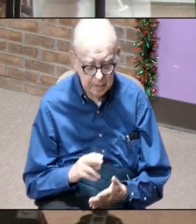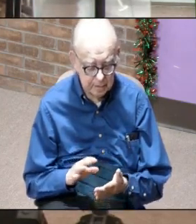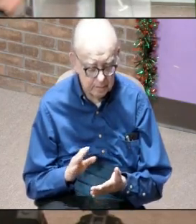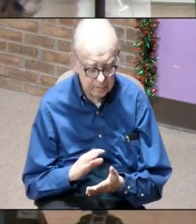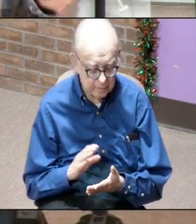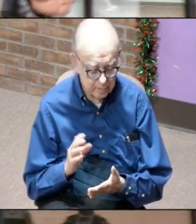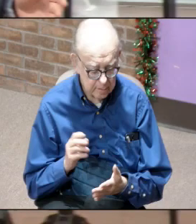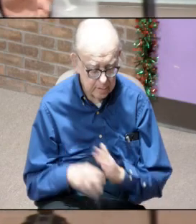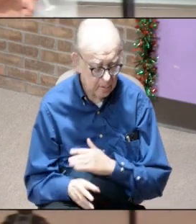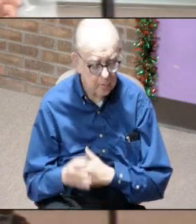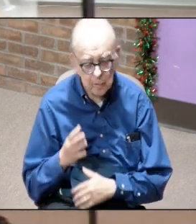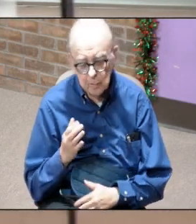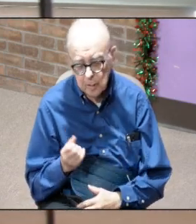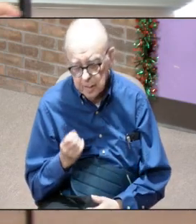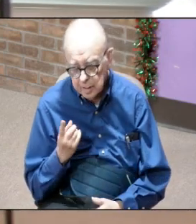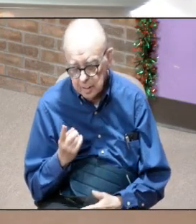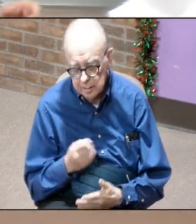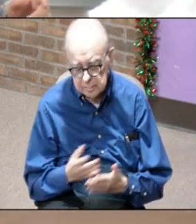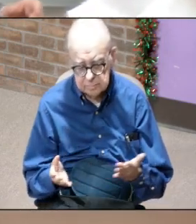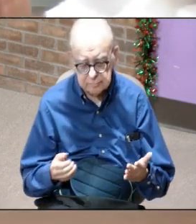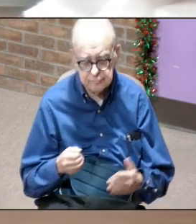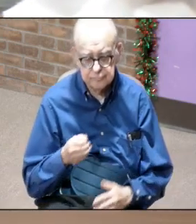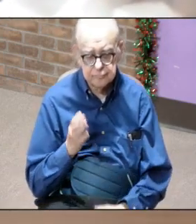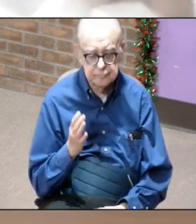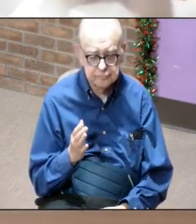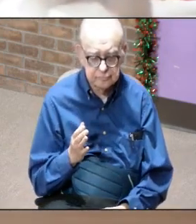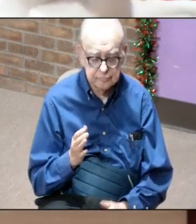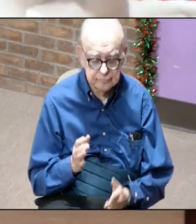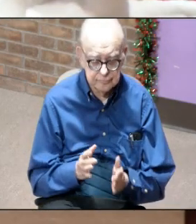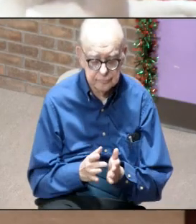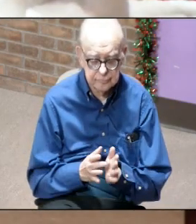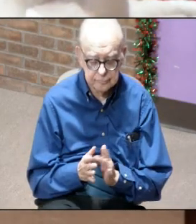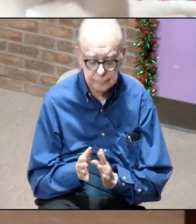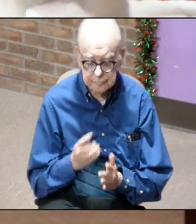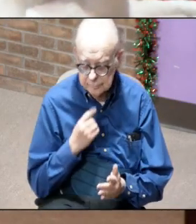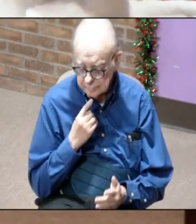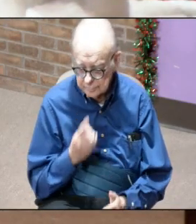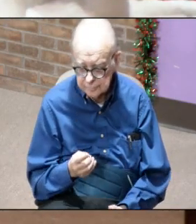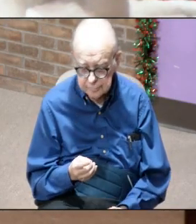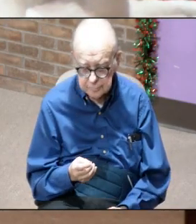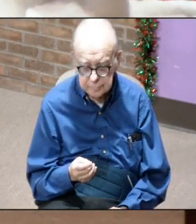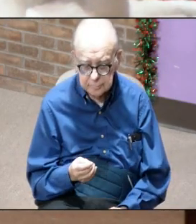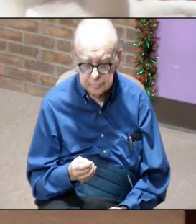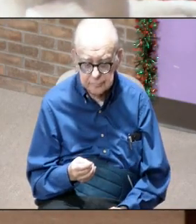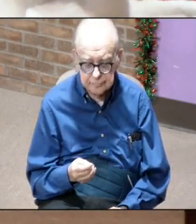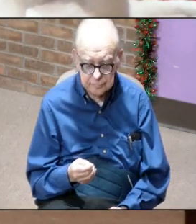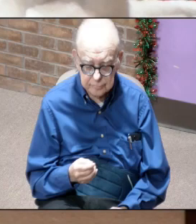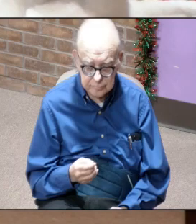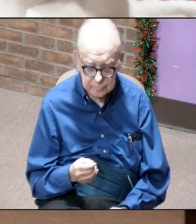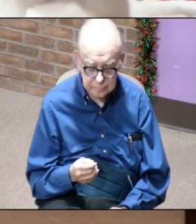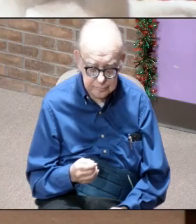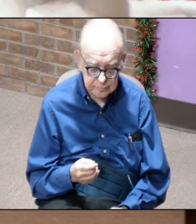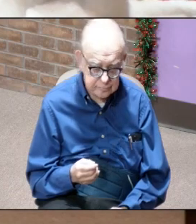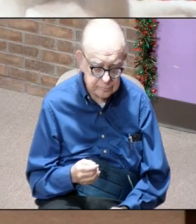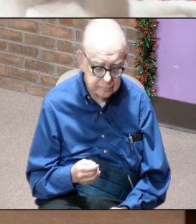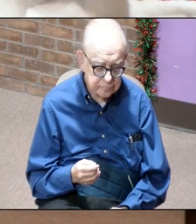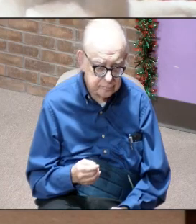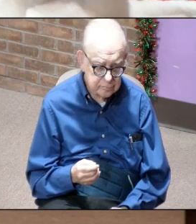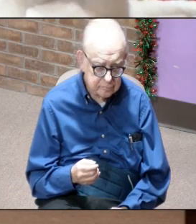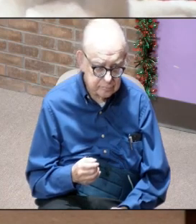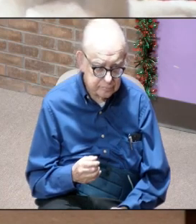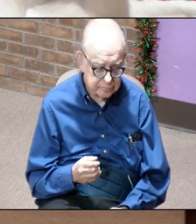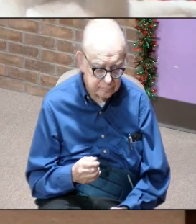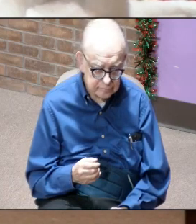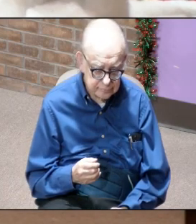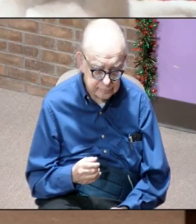You need to understand something. God, the Bible says, does not